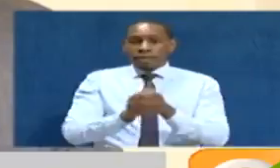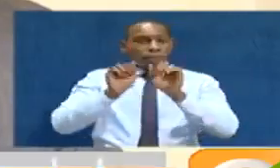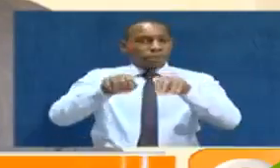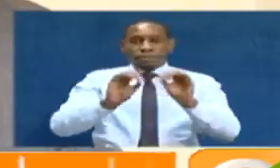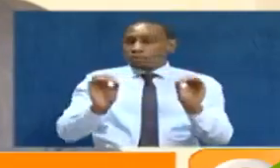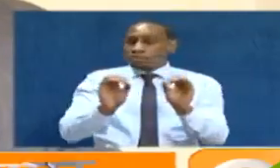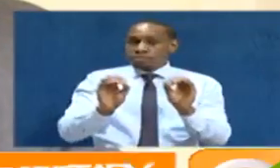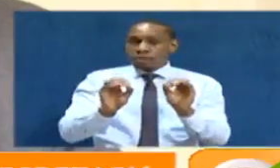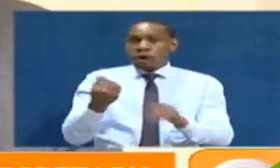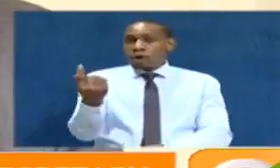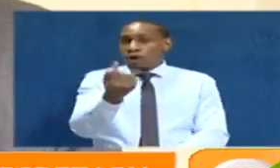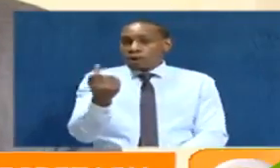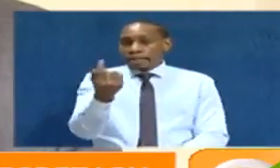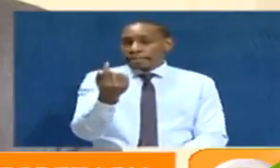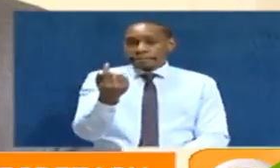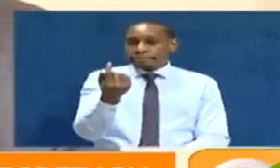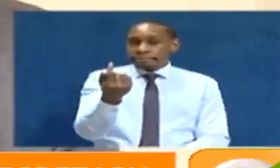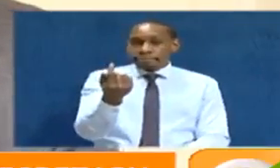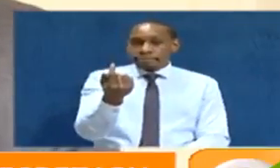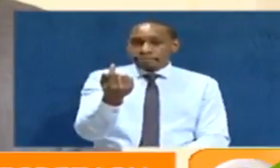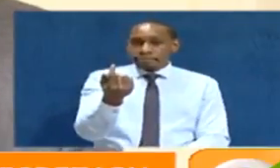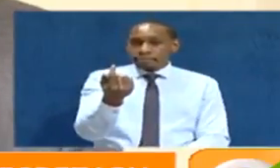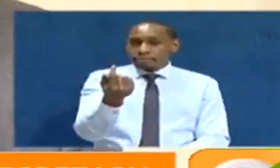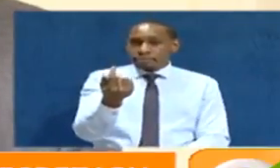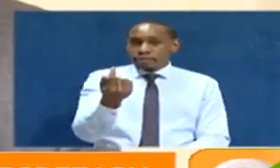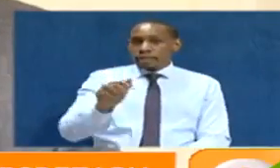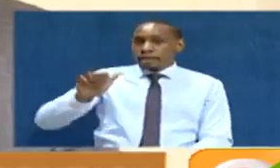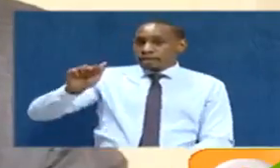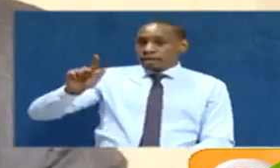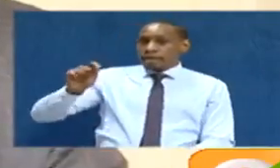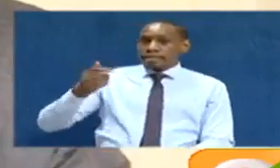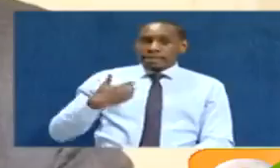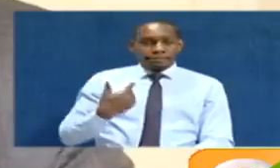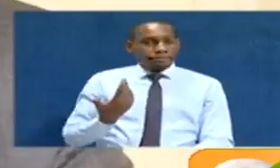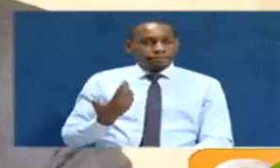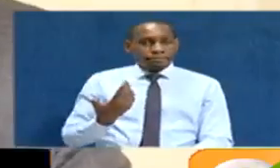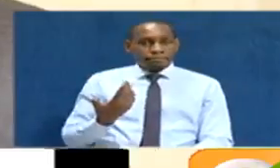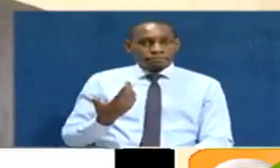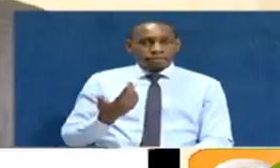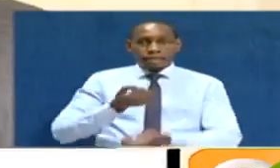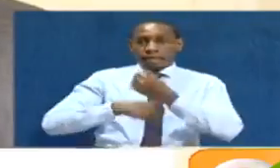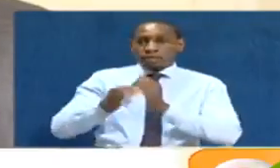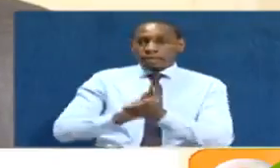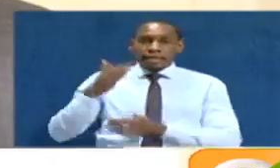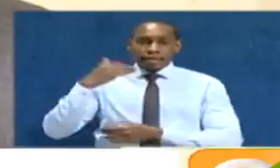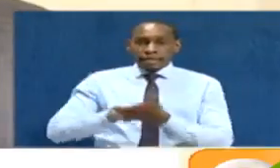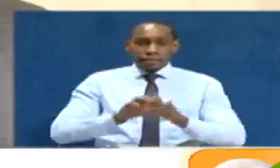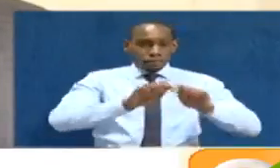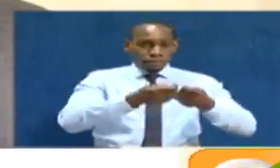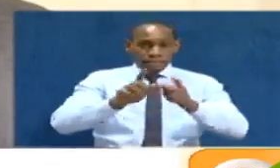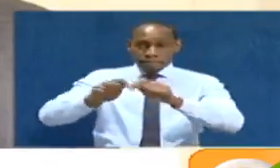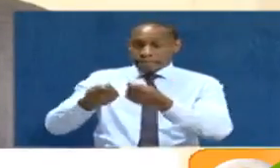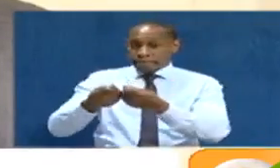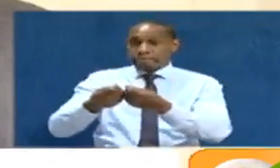happen, unless we are dealing with an act of serious criminal sabotage. And